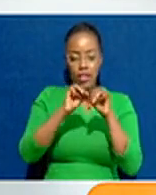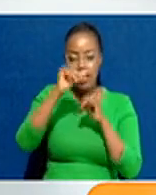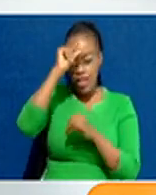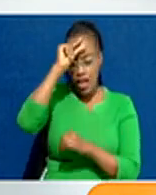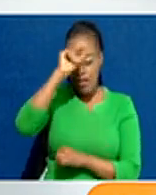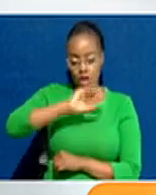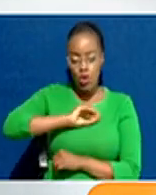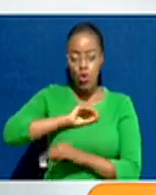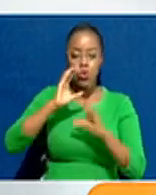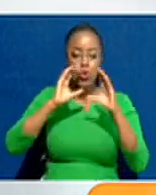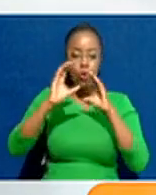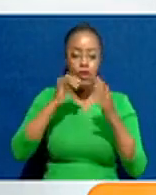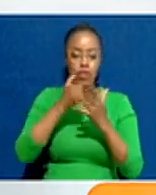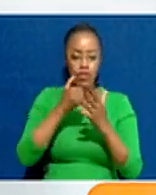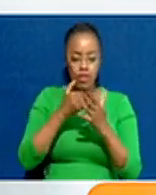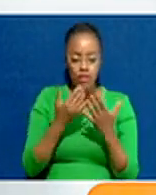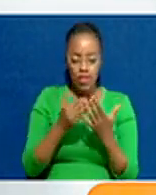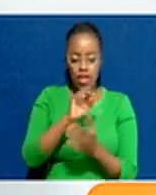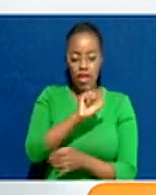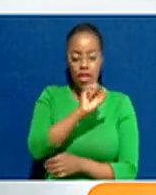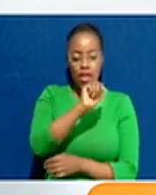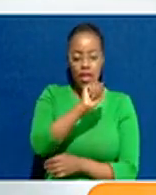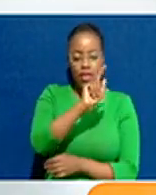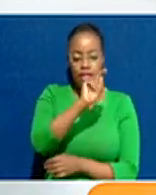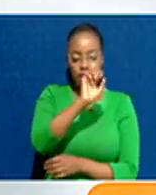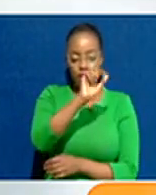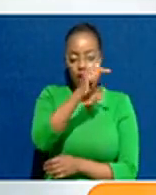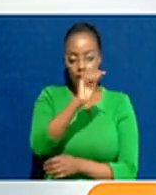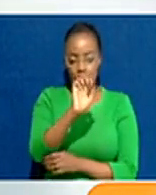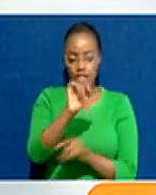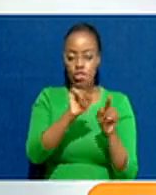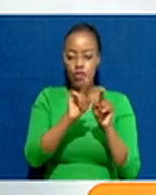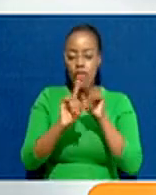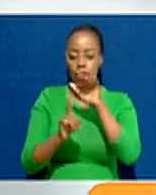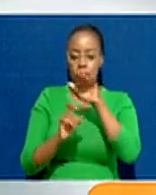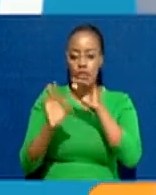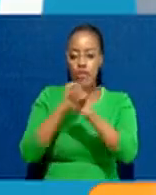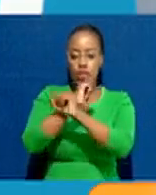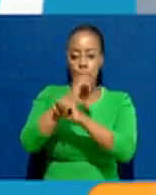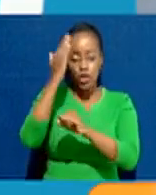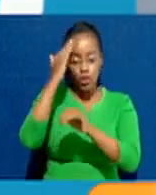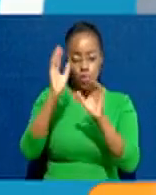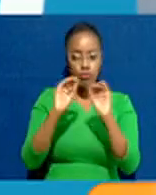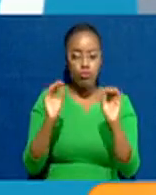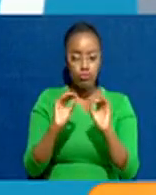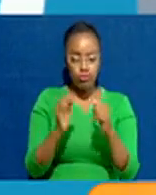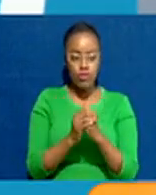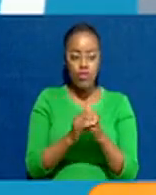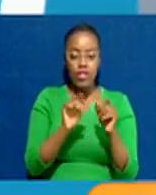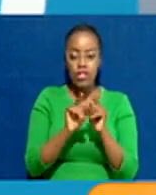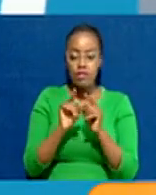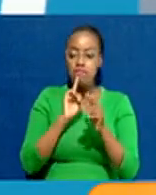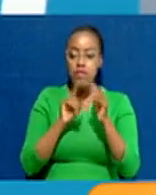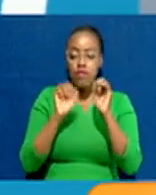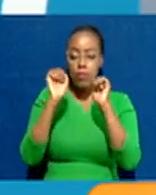own communications, including satellite links, maybe managing things for the Ministry of Defense. We don't know. Further, Amit says that